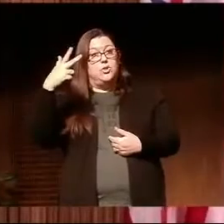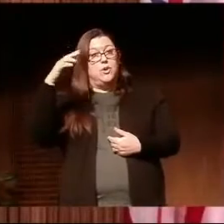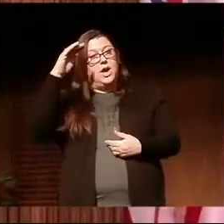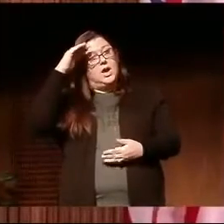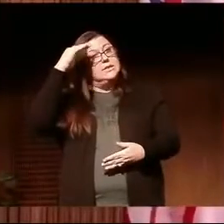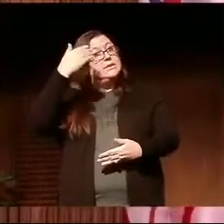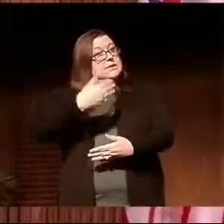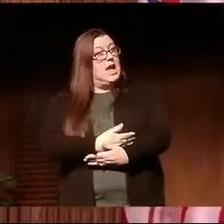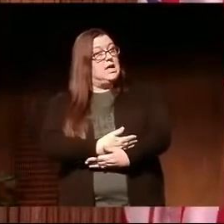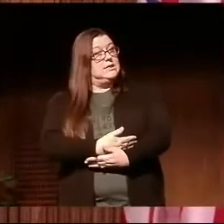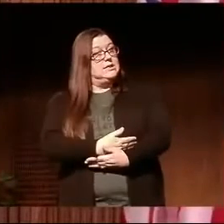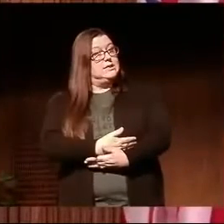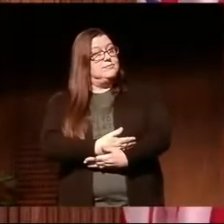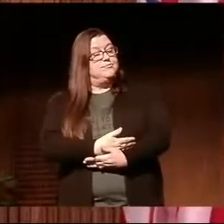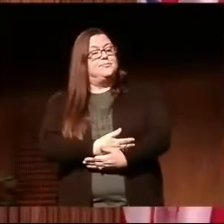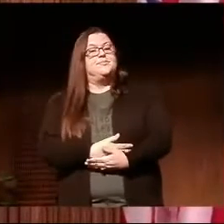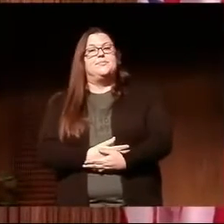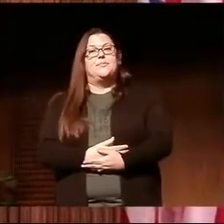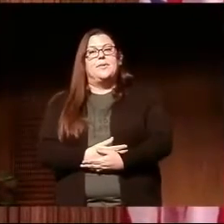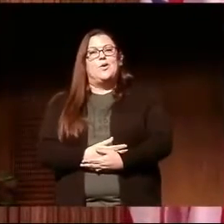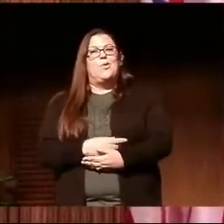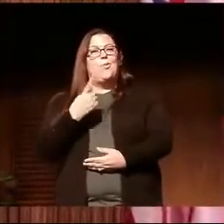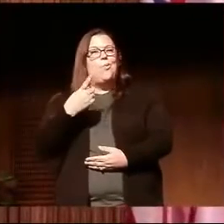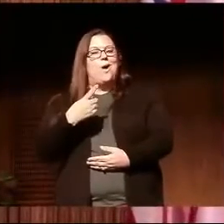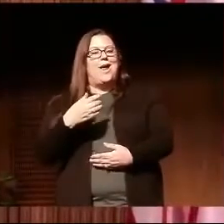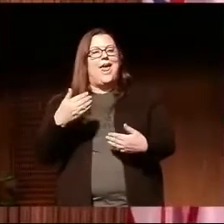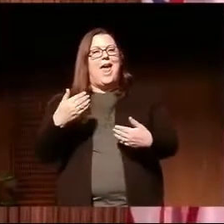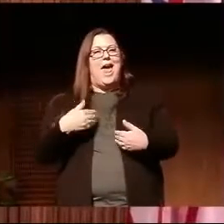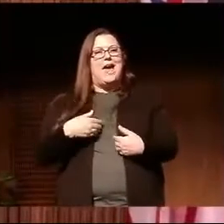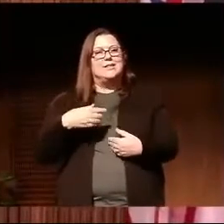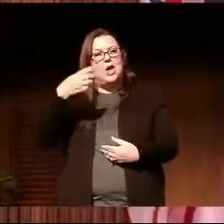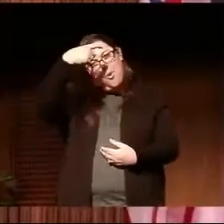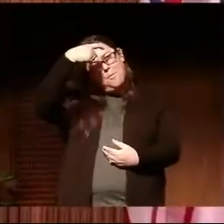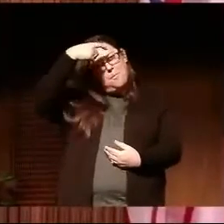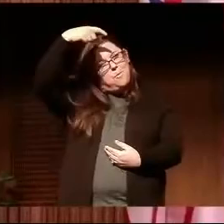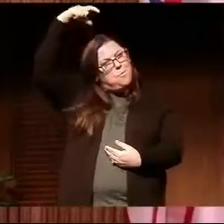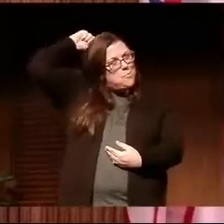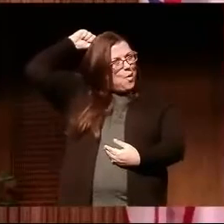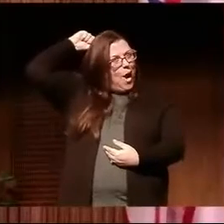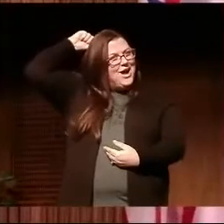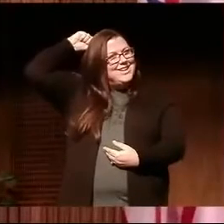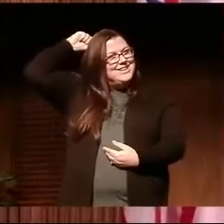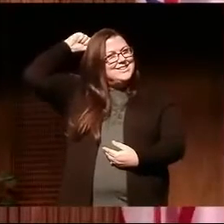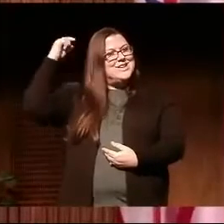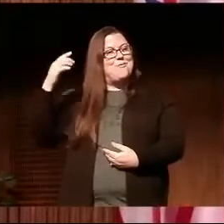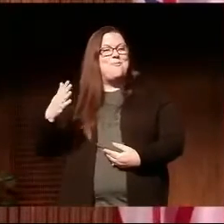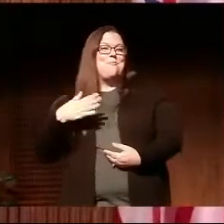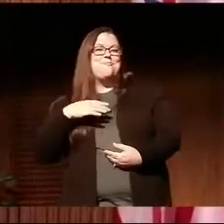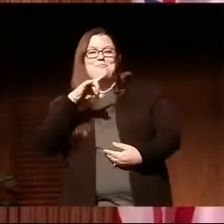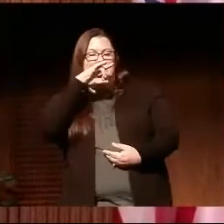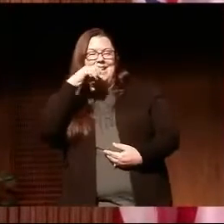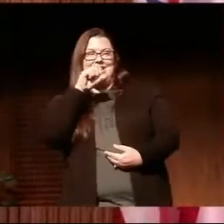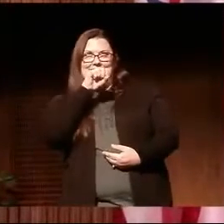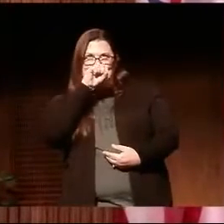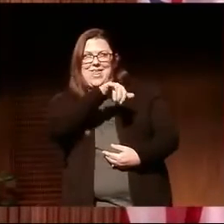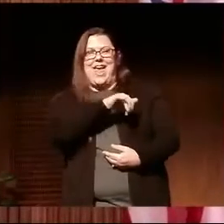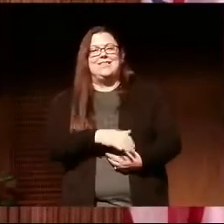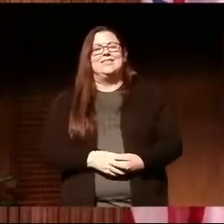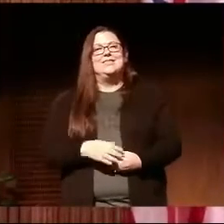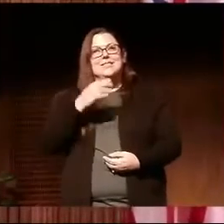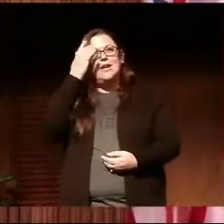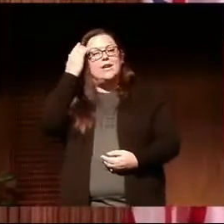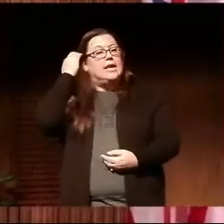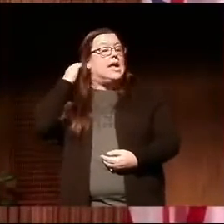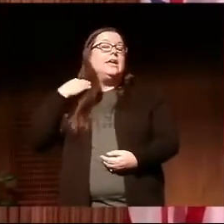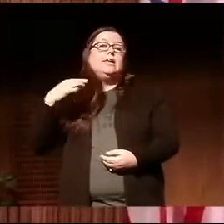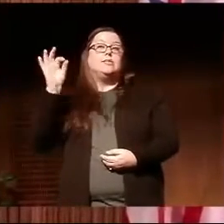which has the mohawk, but Zachariah's got the mohawk. My kids used to love him. Right now, he's preaching in